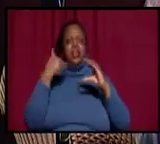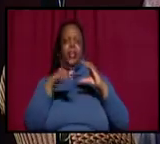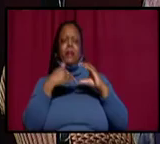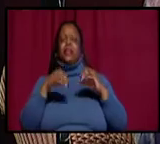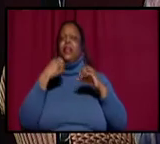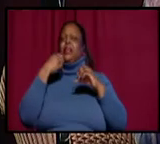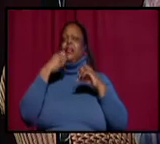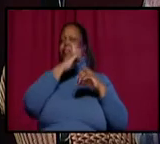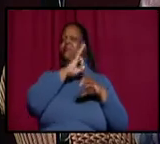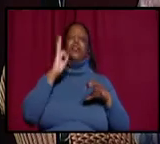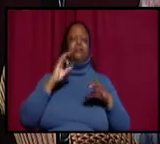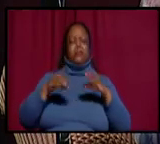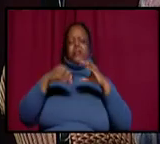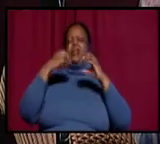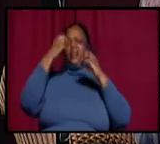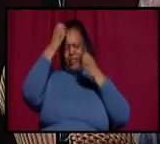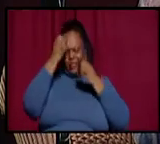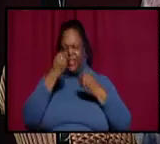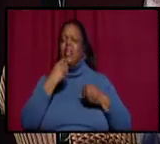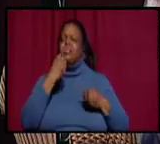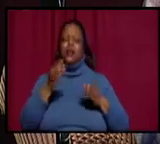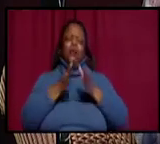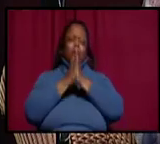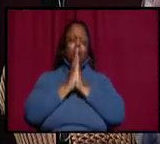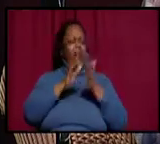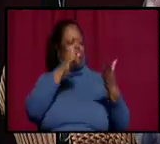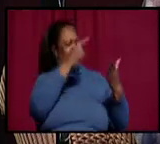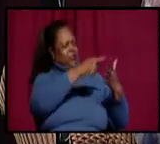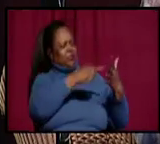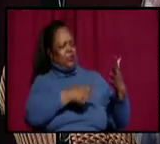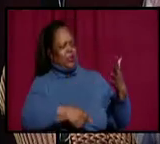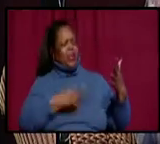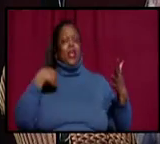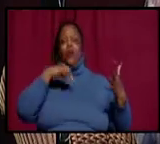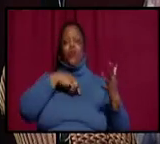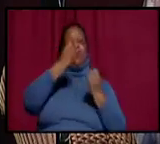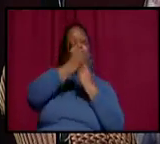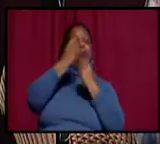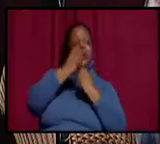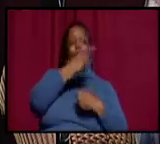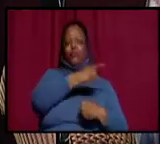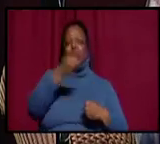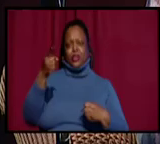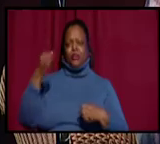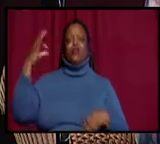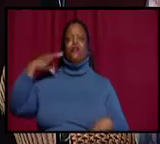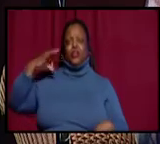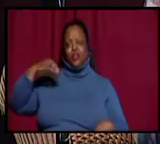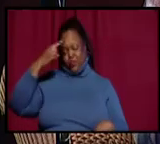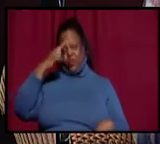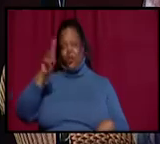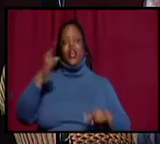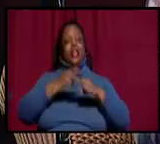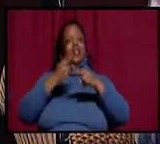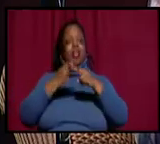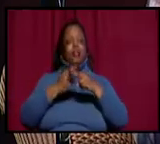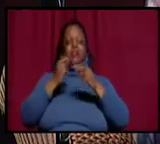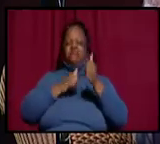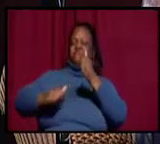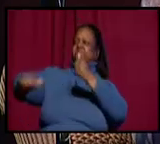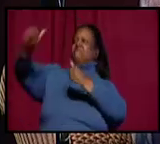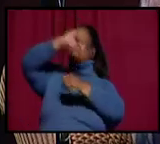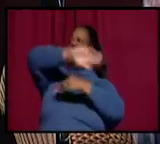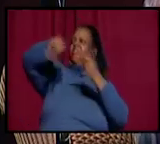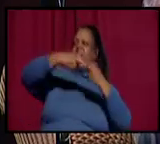a Facebook message, and just say, pray for this, pray for that, and we will stand in the gap on your behalf in the name that's above